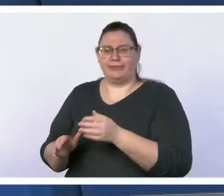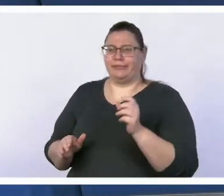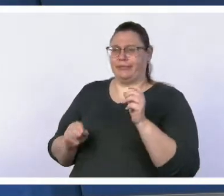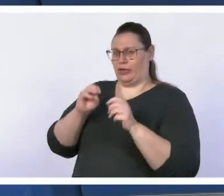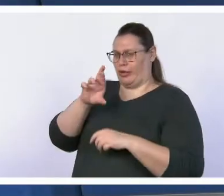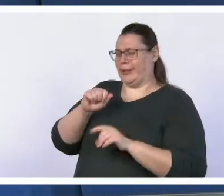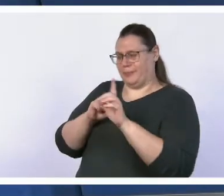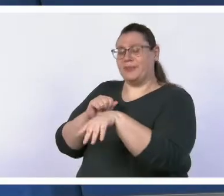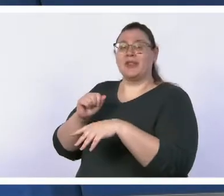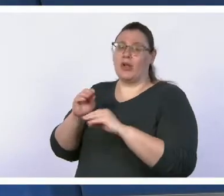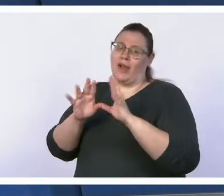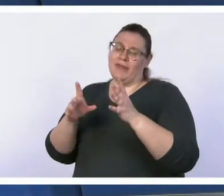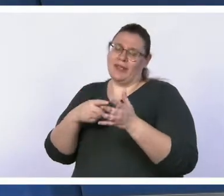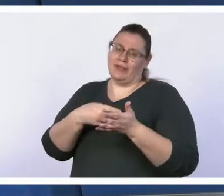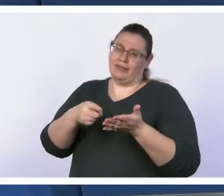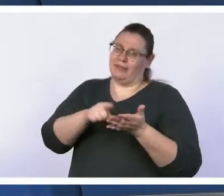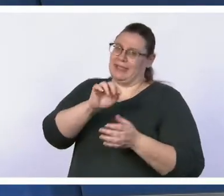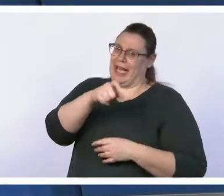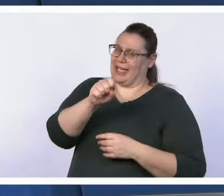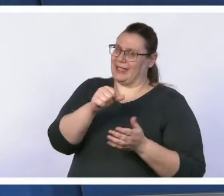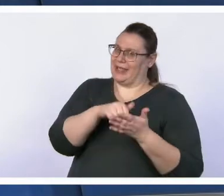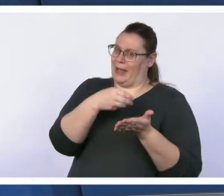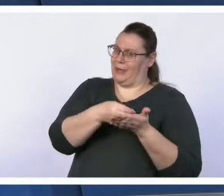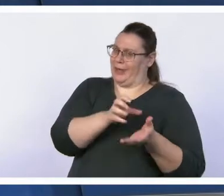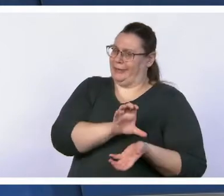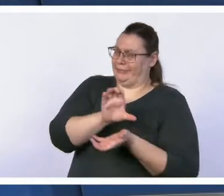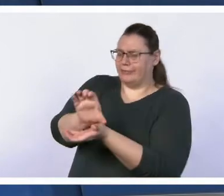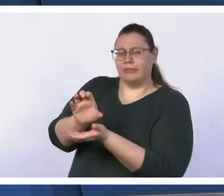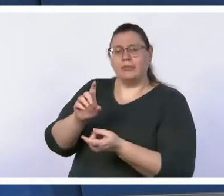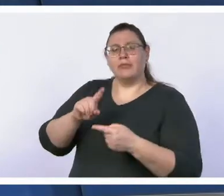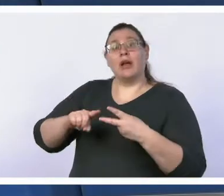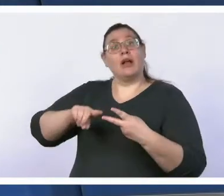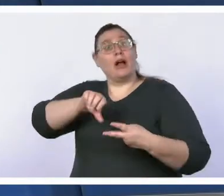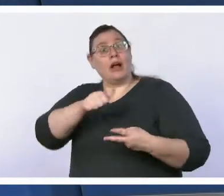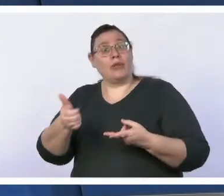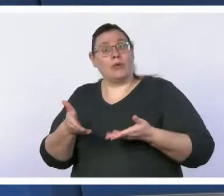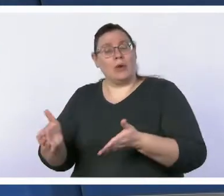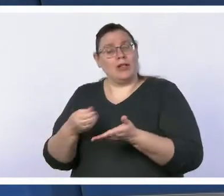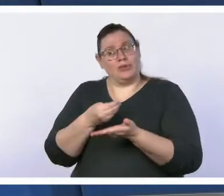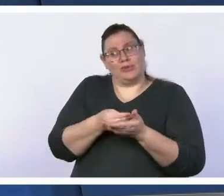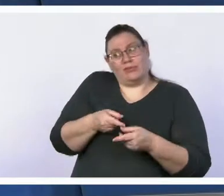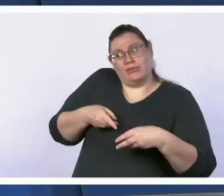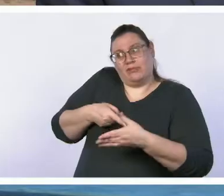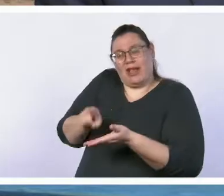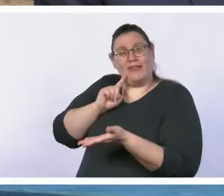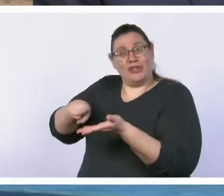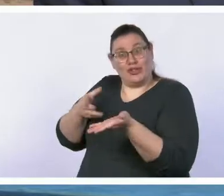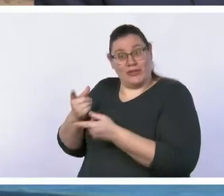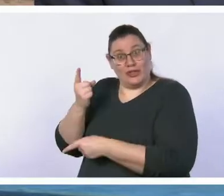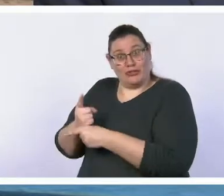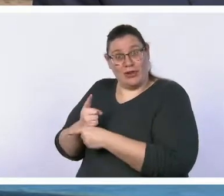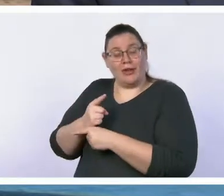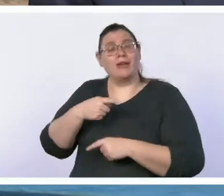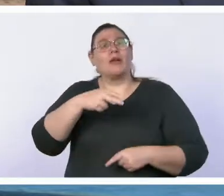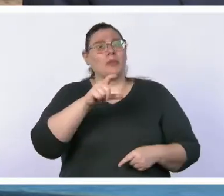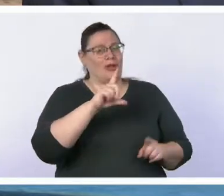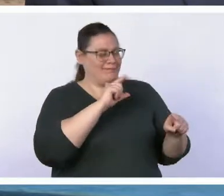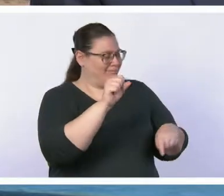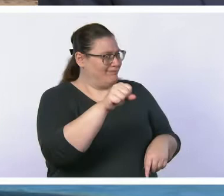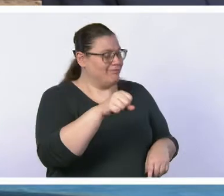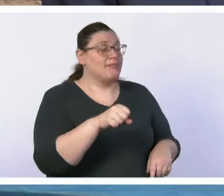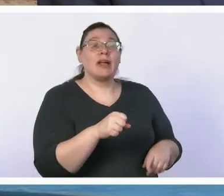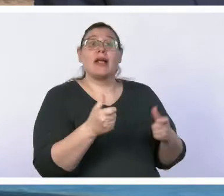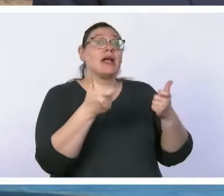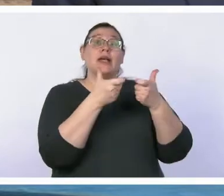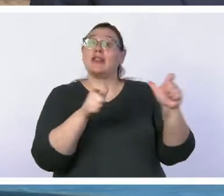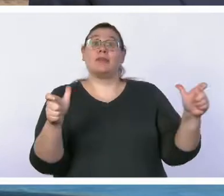dollars obviously help, but then there are other resources to be able to finance these services. Right. The majority of, or the